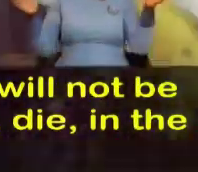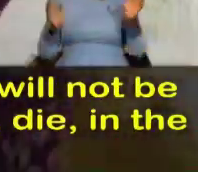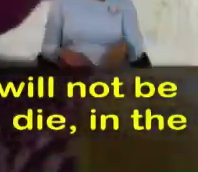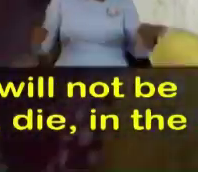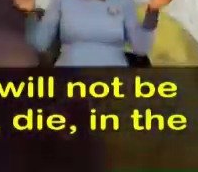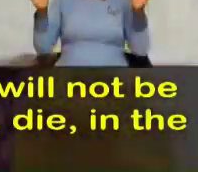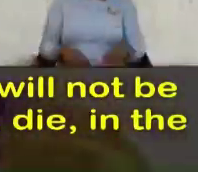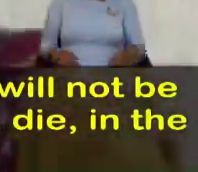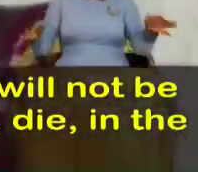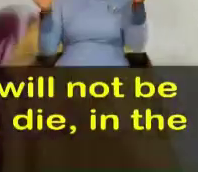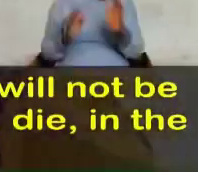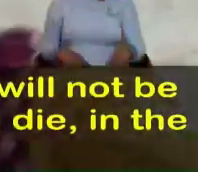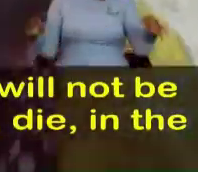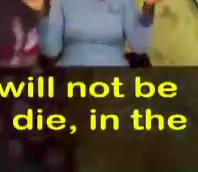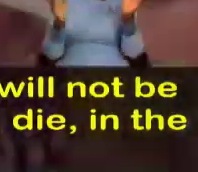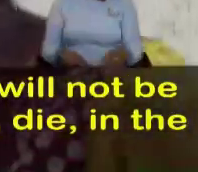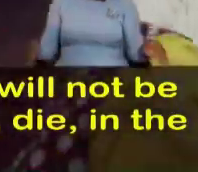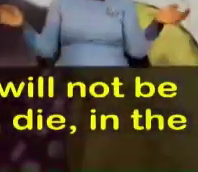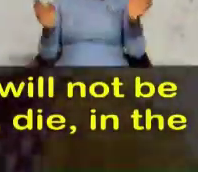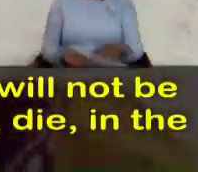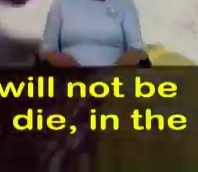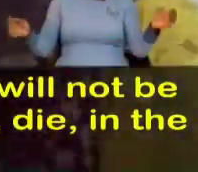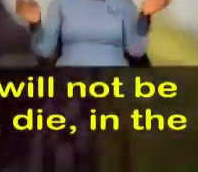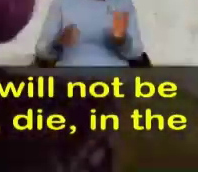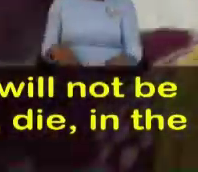Yes, Benny.